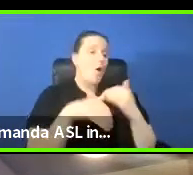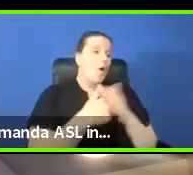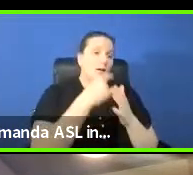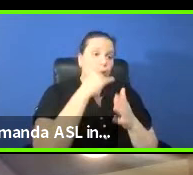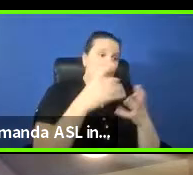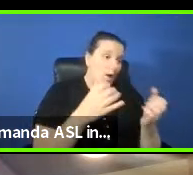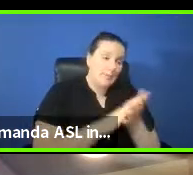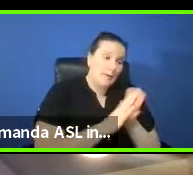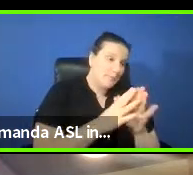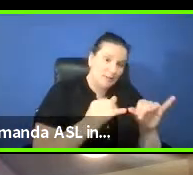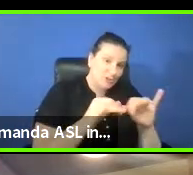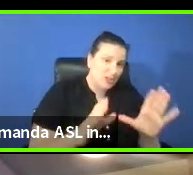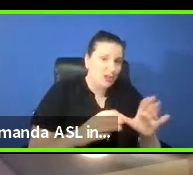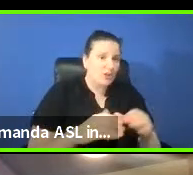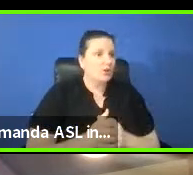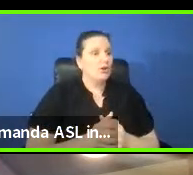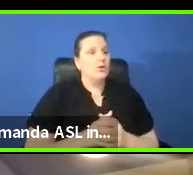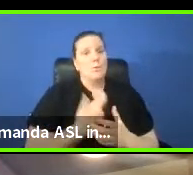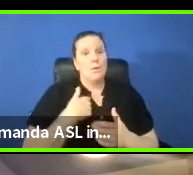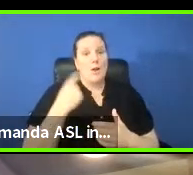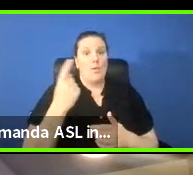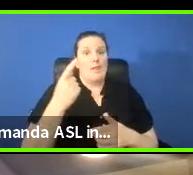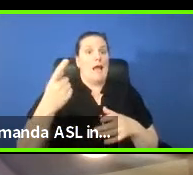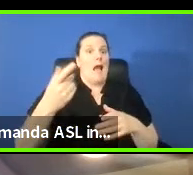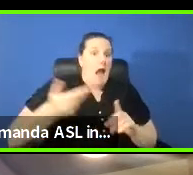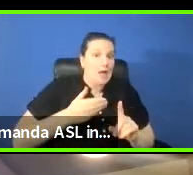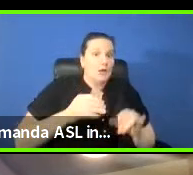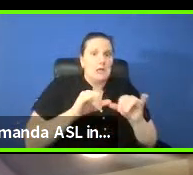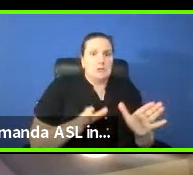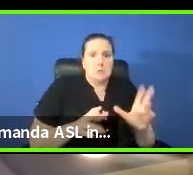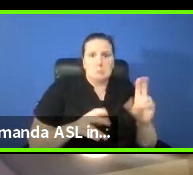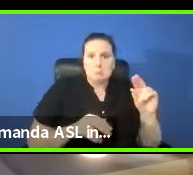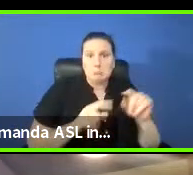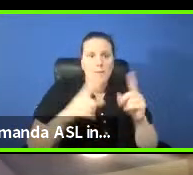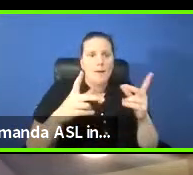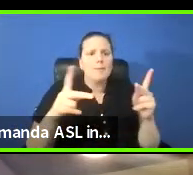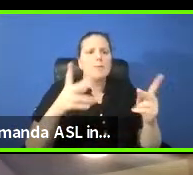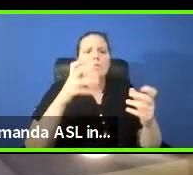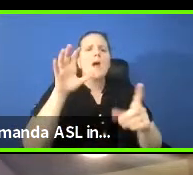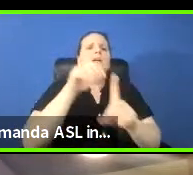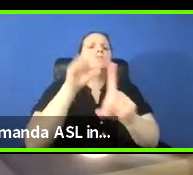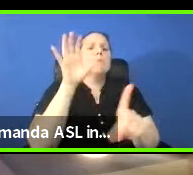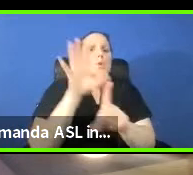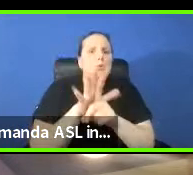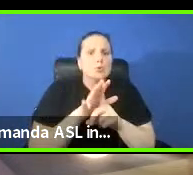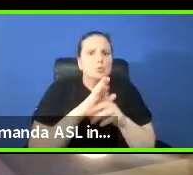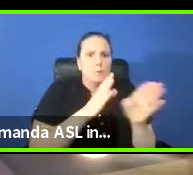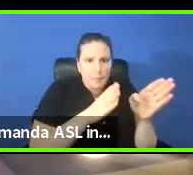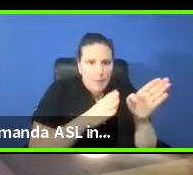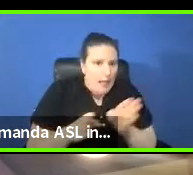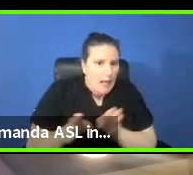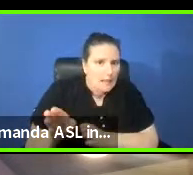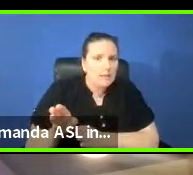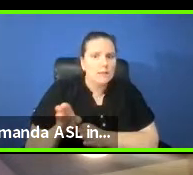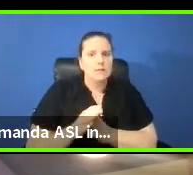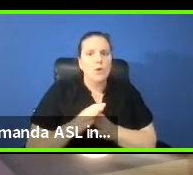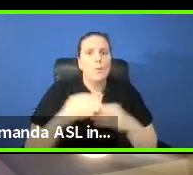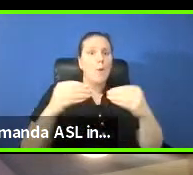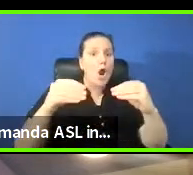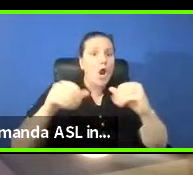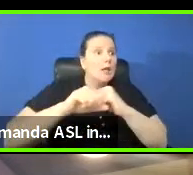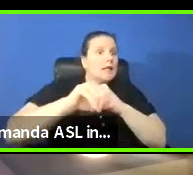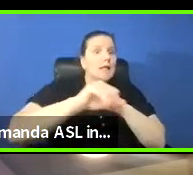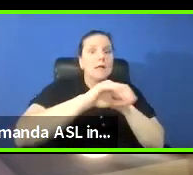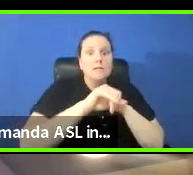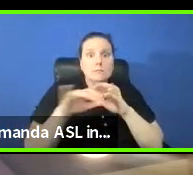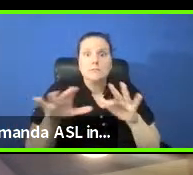engineers, and nor do we only hire engineers, but someone who wants exposure to planning, marketing. How